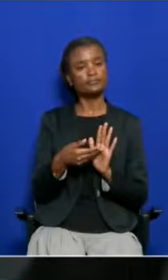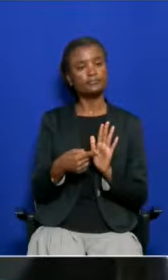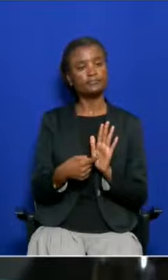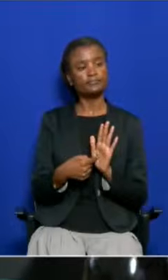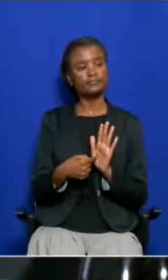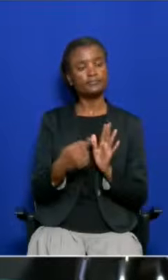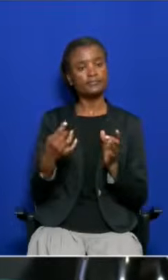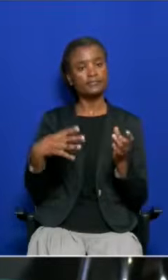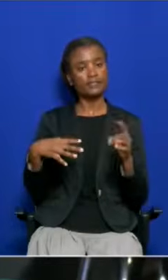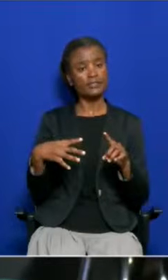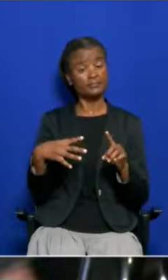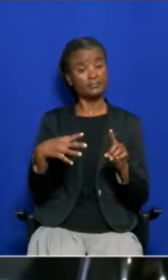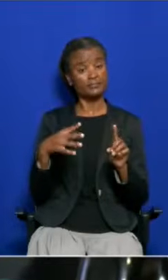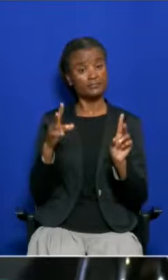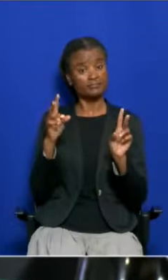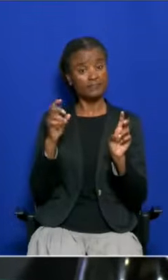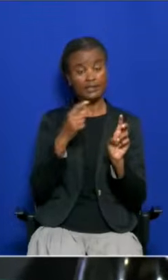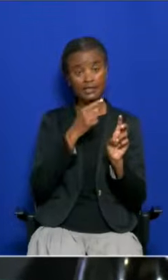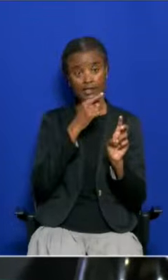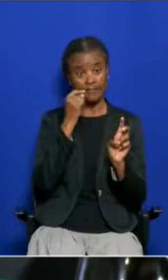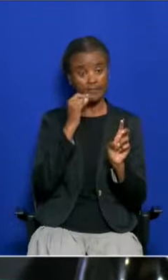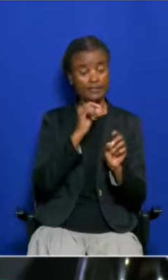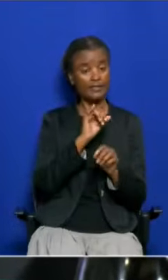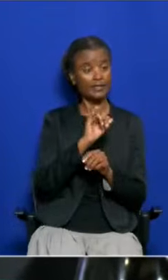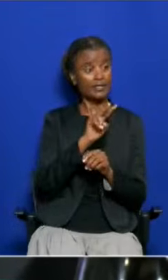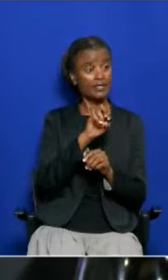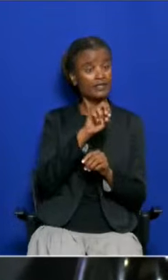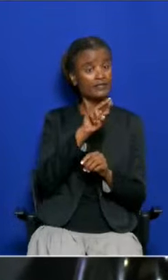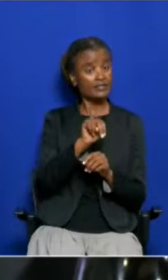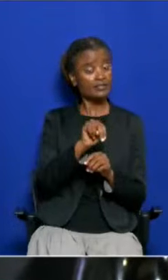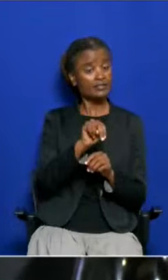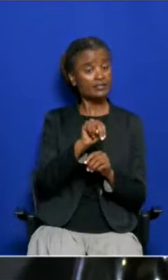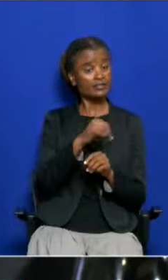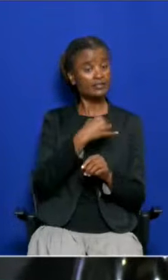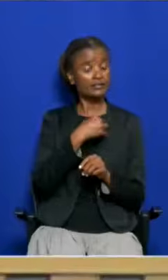Ivan Mkati or Irvin Mkati, I-R-V-I-N?